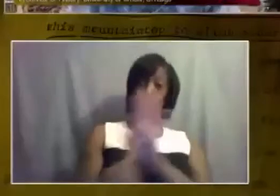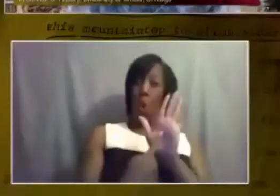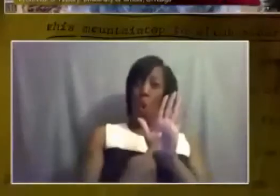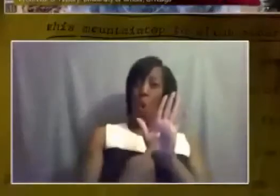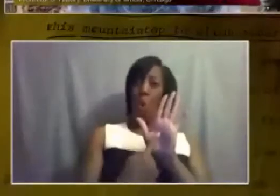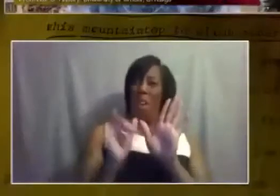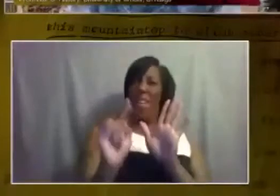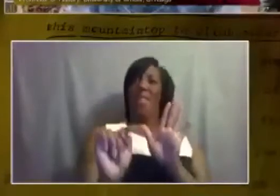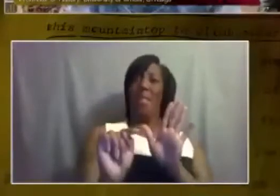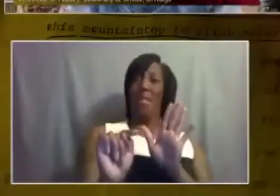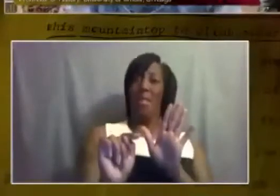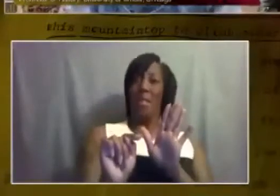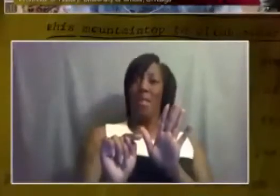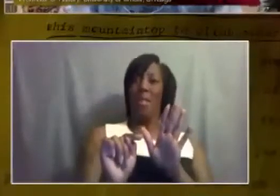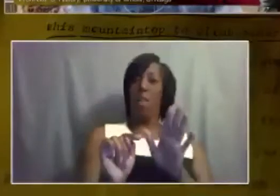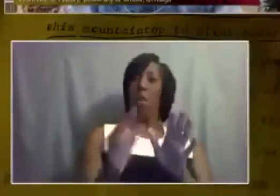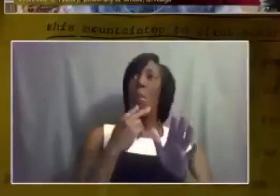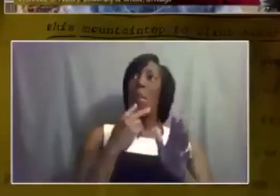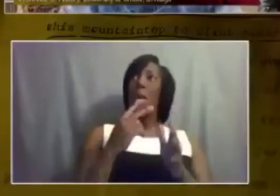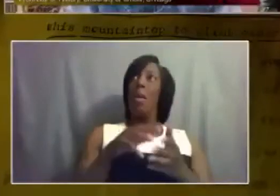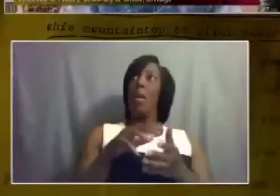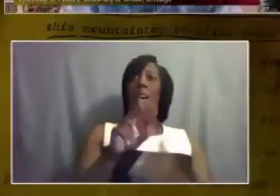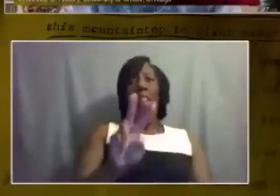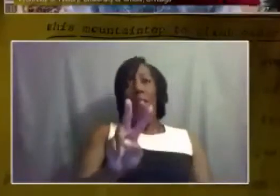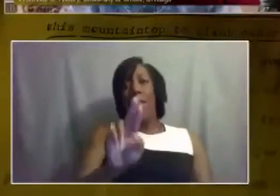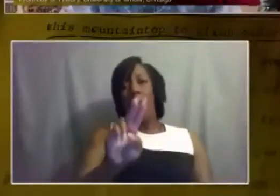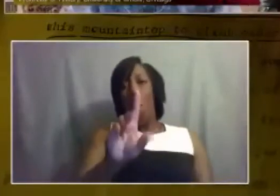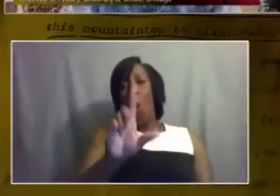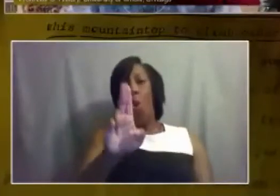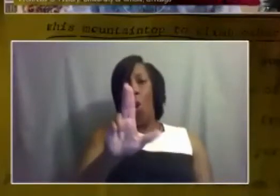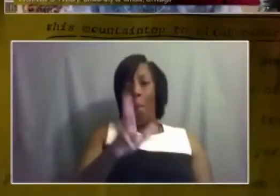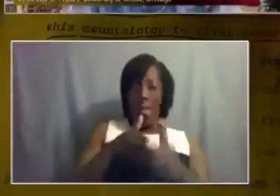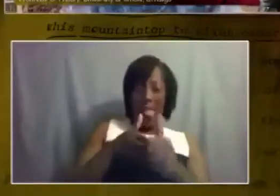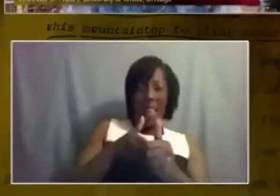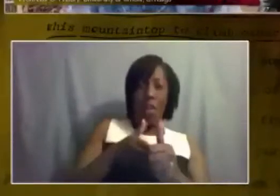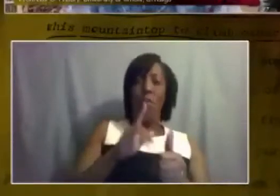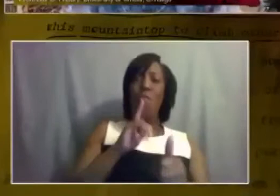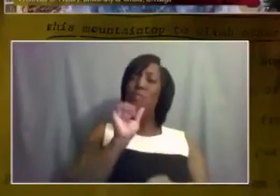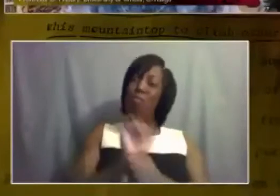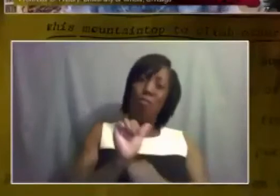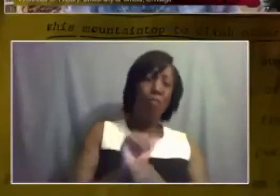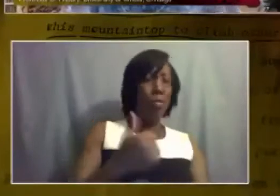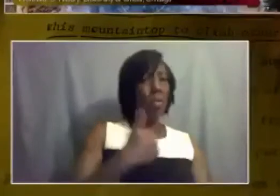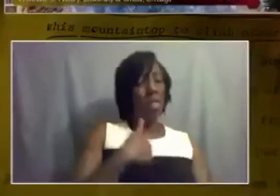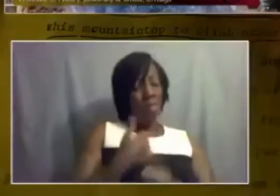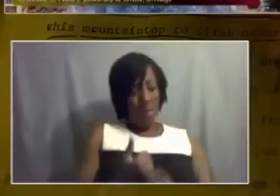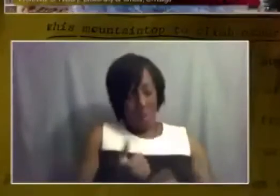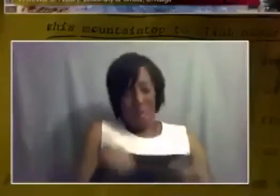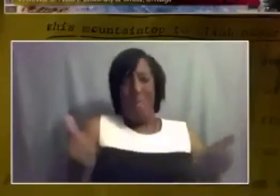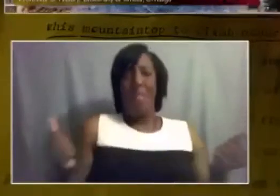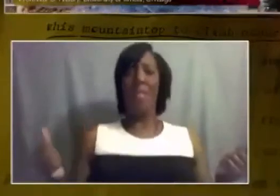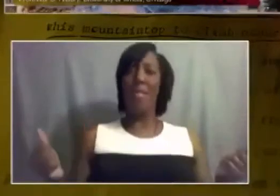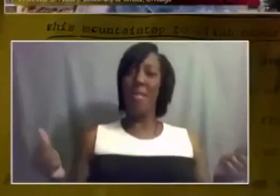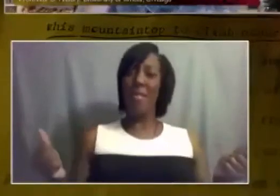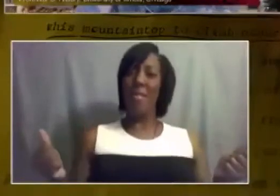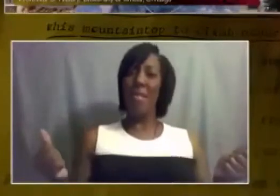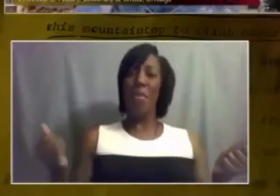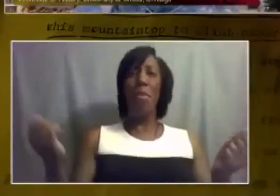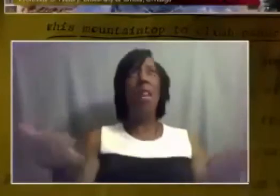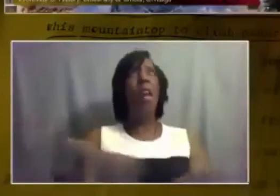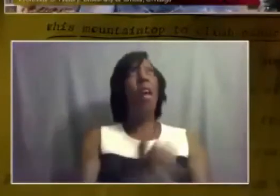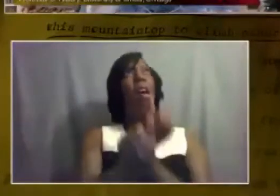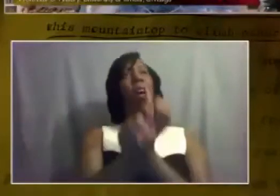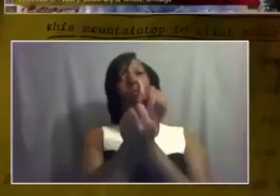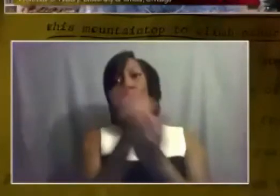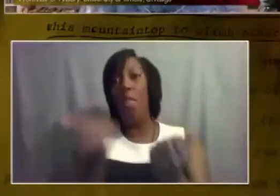that place of vulnerable leadership? How do we get to that place of being authentically yourself when all of this country has been violence directed at